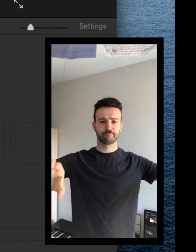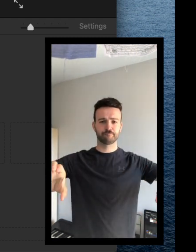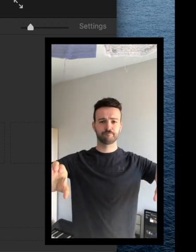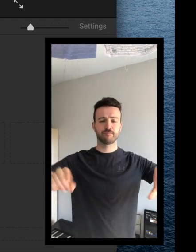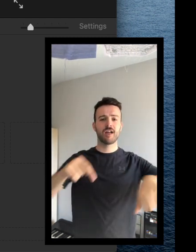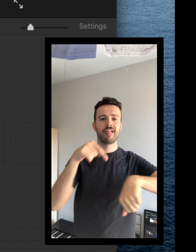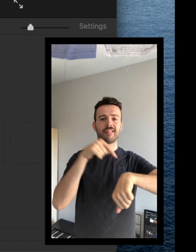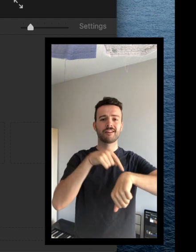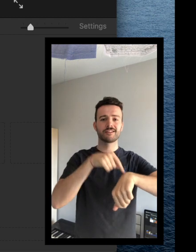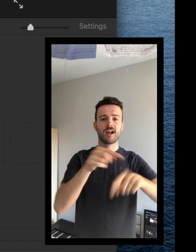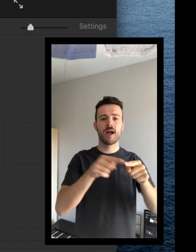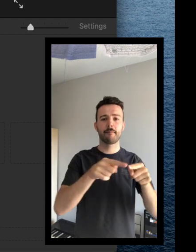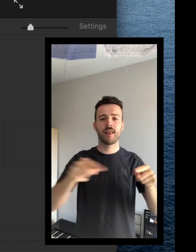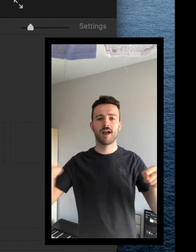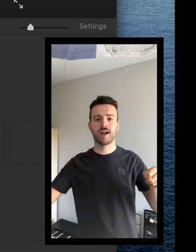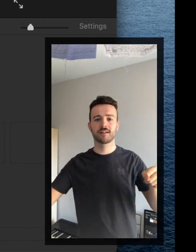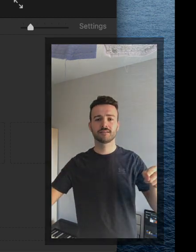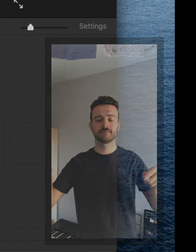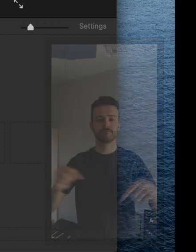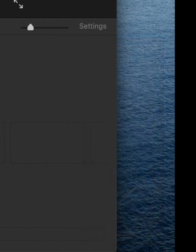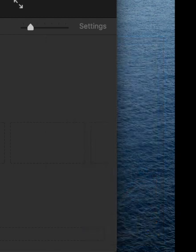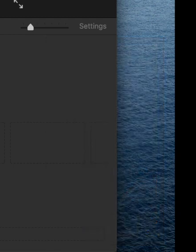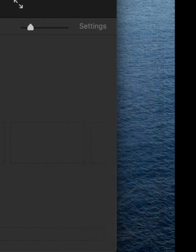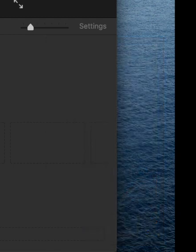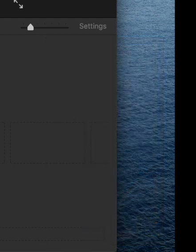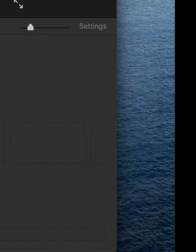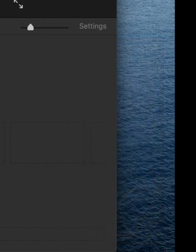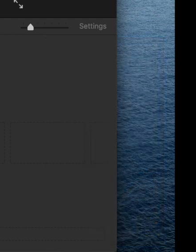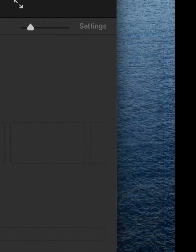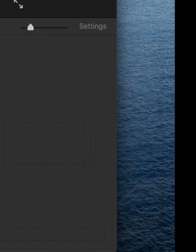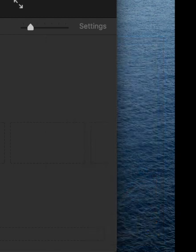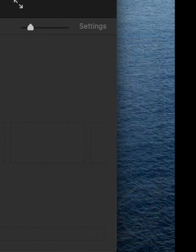And on the bottom, you have the timeline.